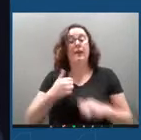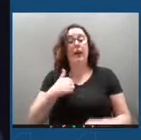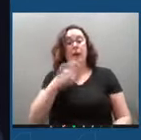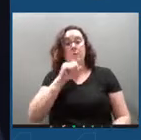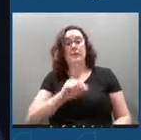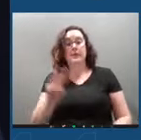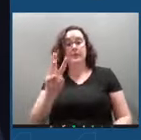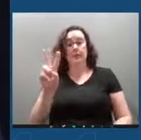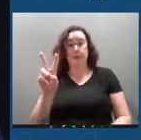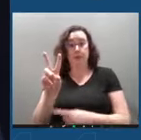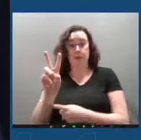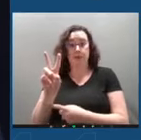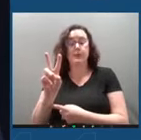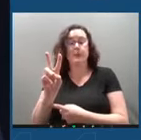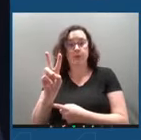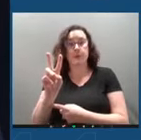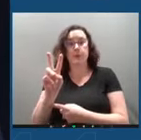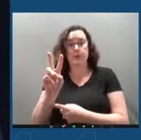old.